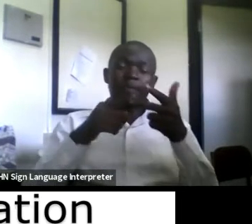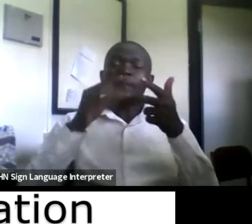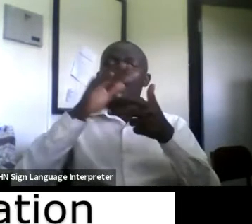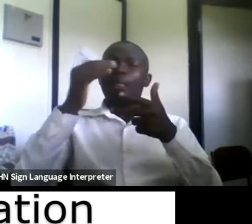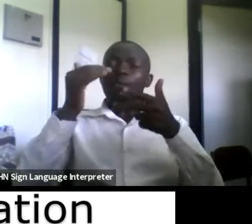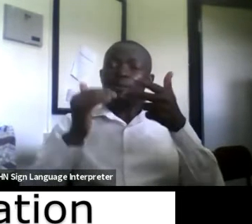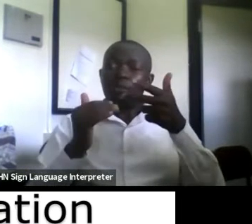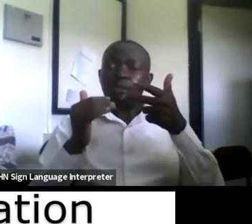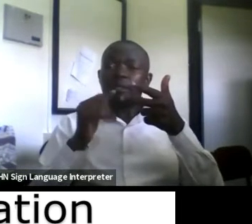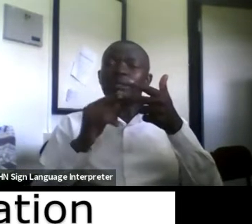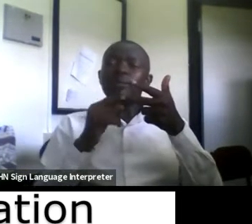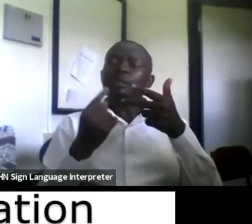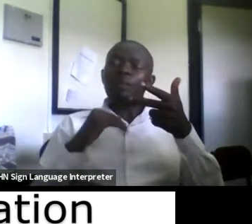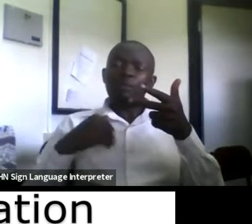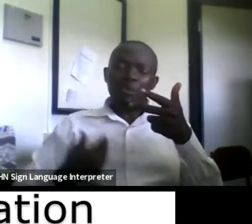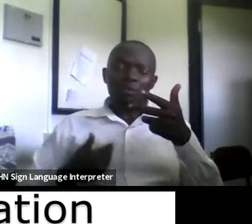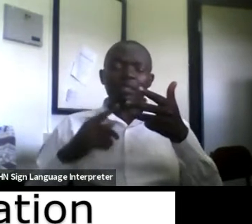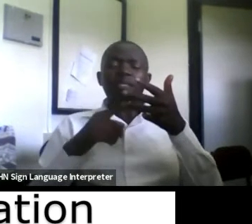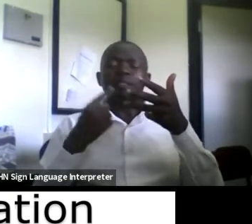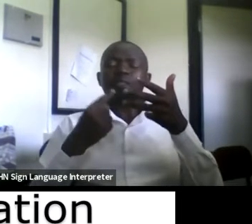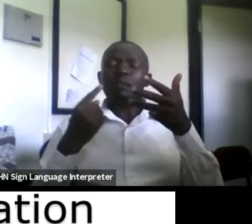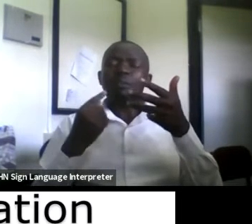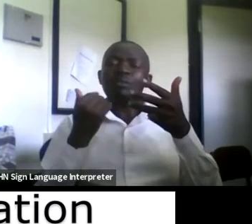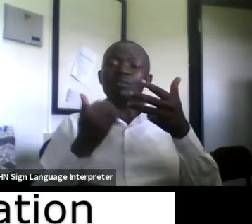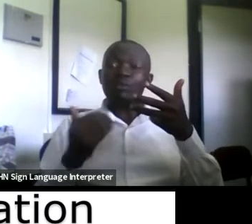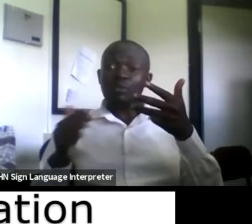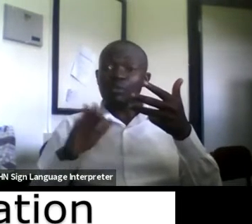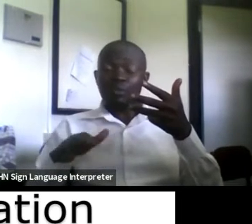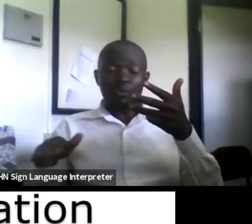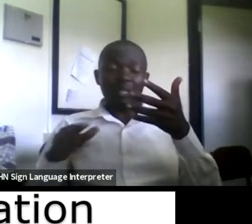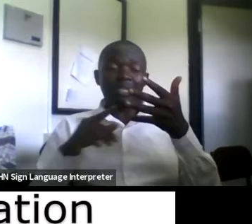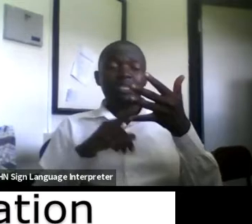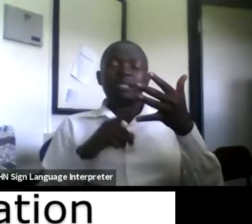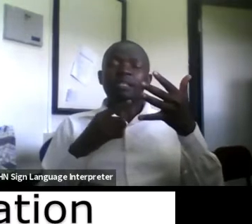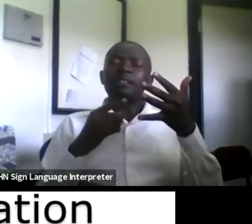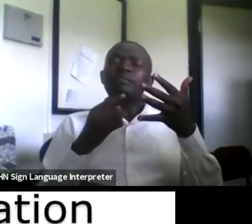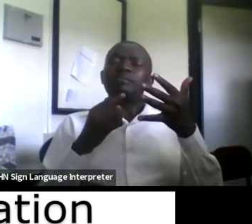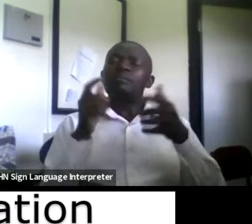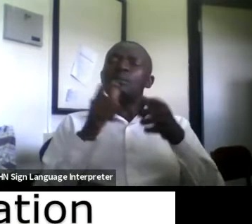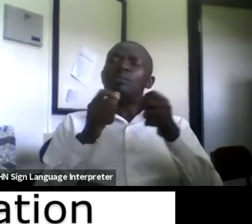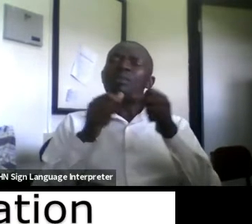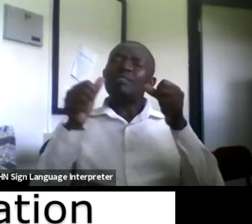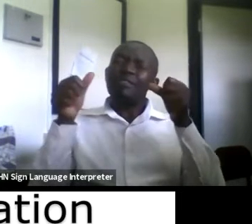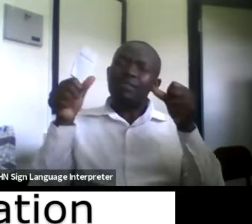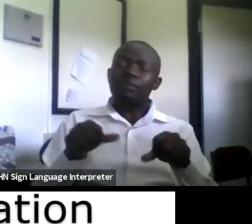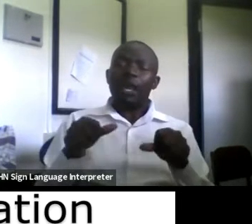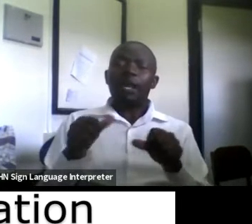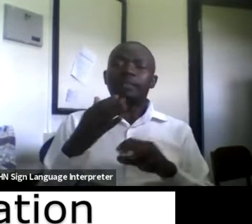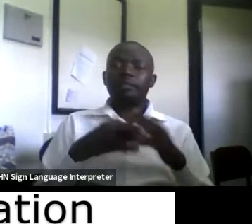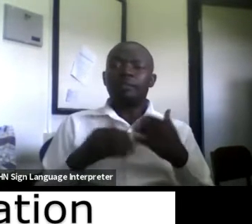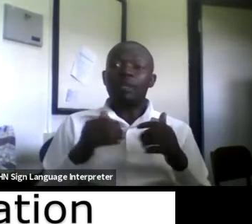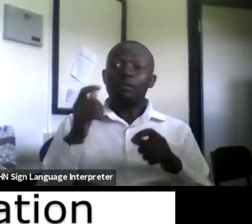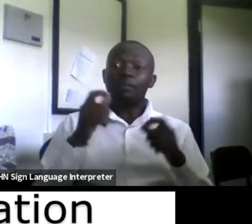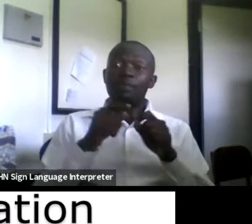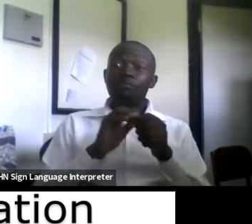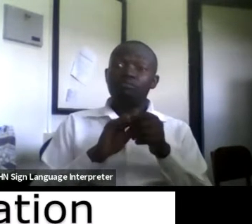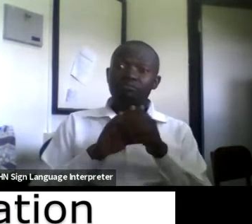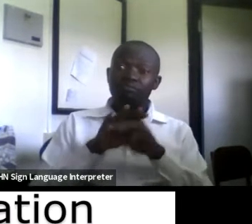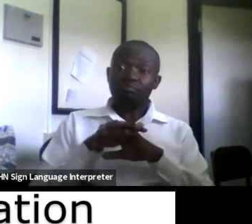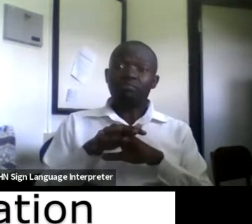about children. It talks about people with severe disabilities, people who are affected through injuries